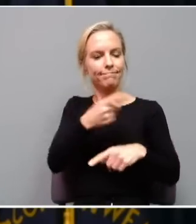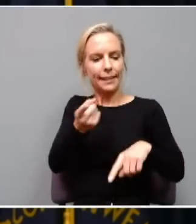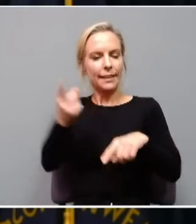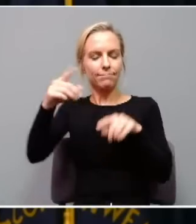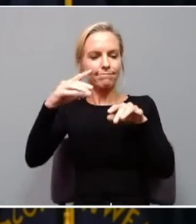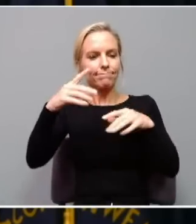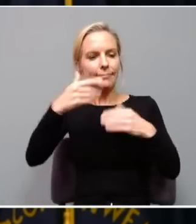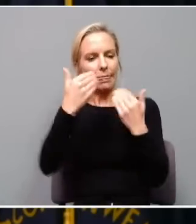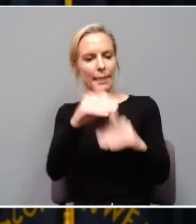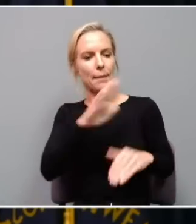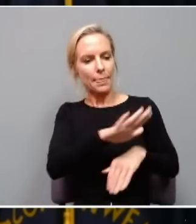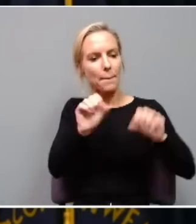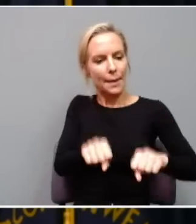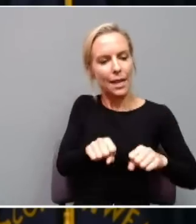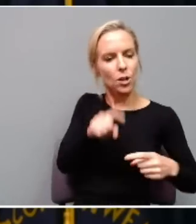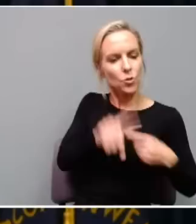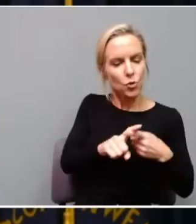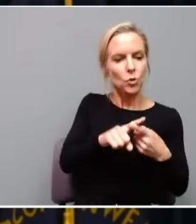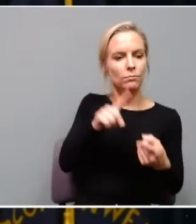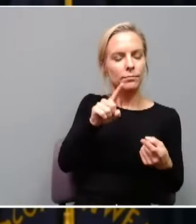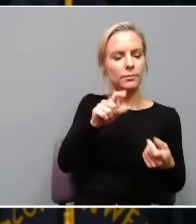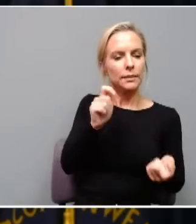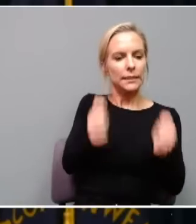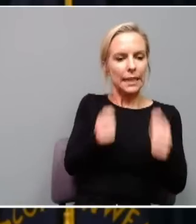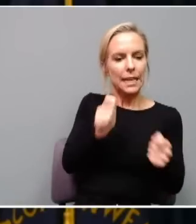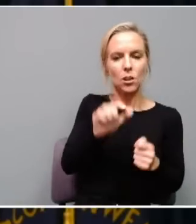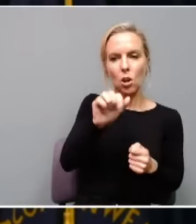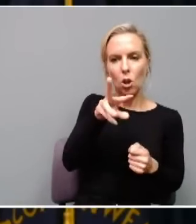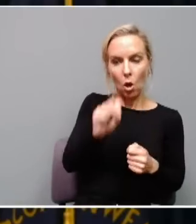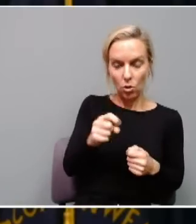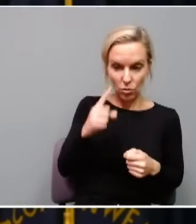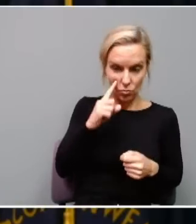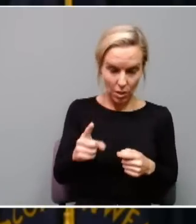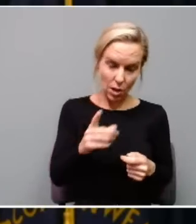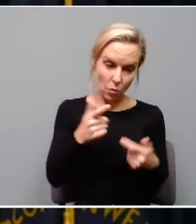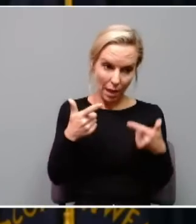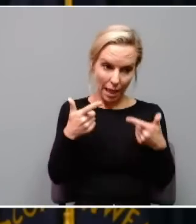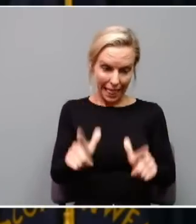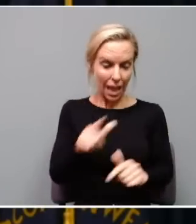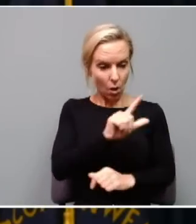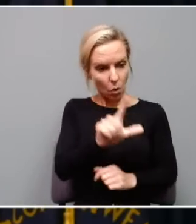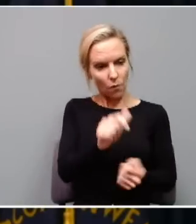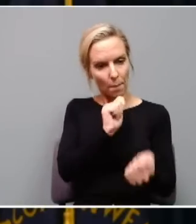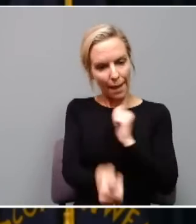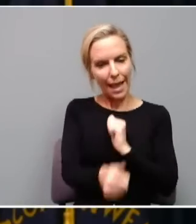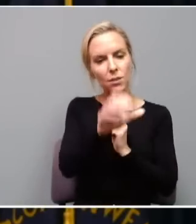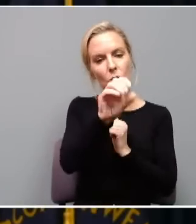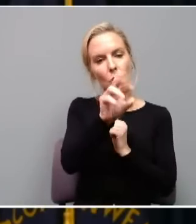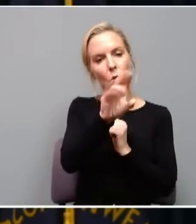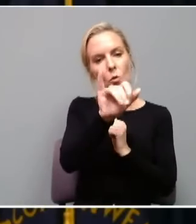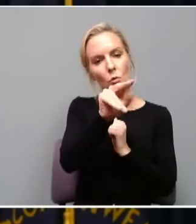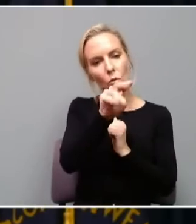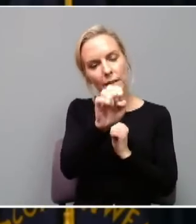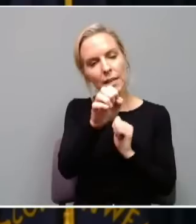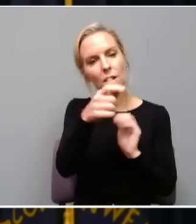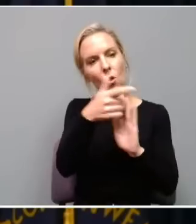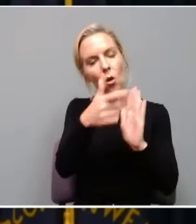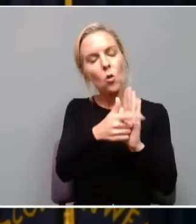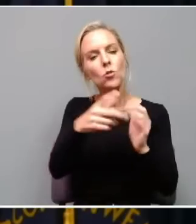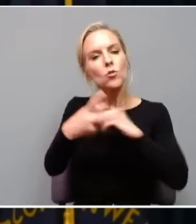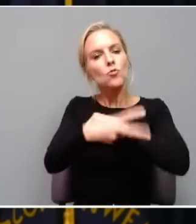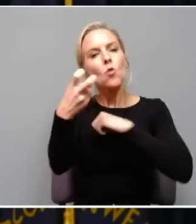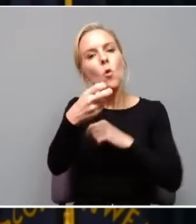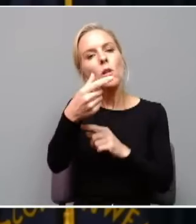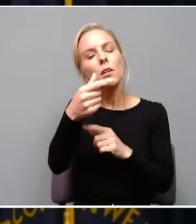that, do you plan to push for legislation allowing Louisville to pass ordinances requiring stolen guns be reported or securing